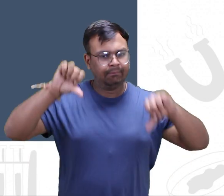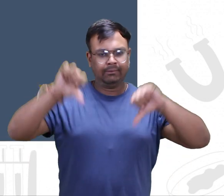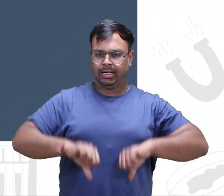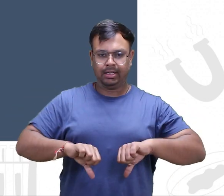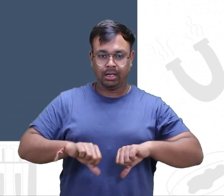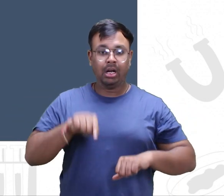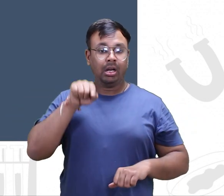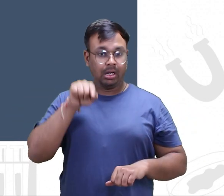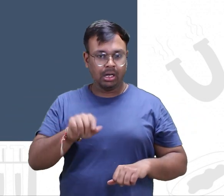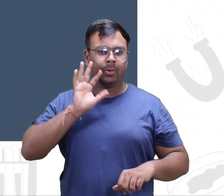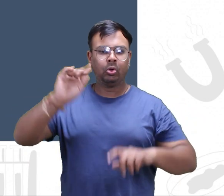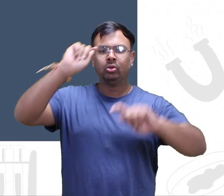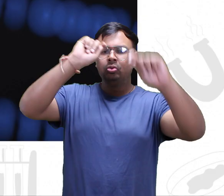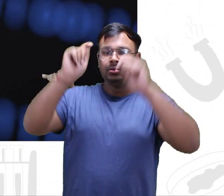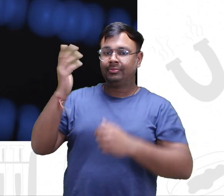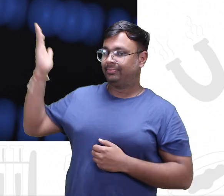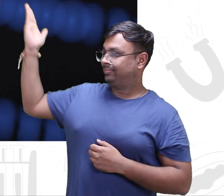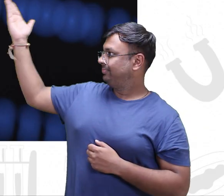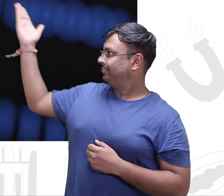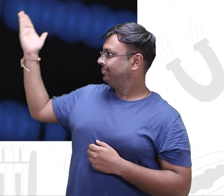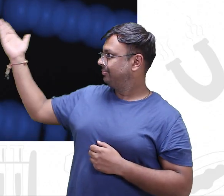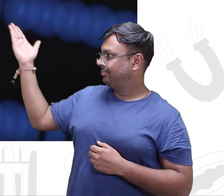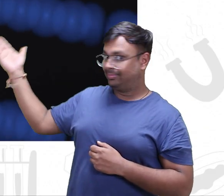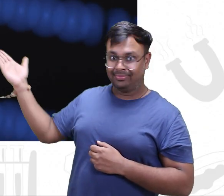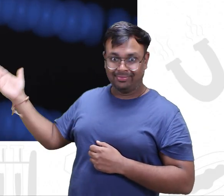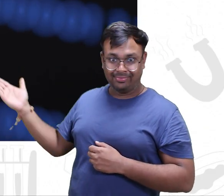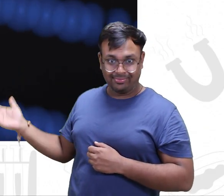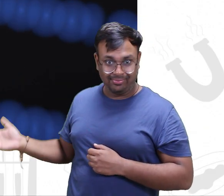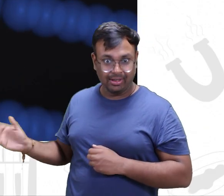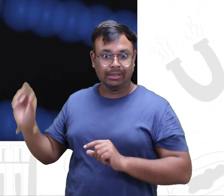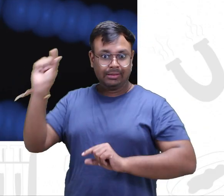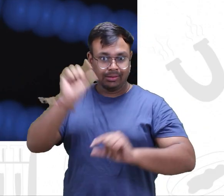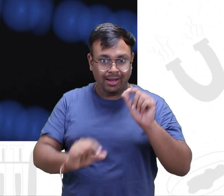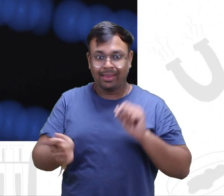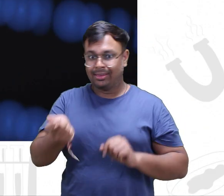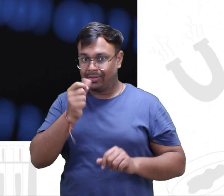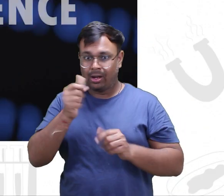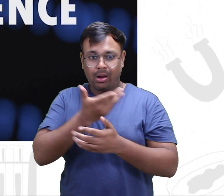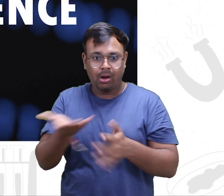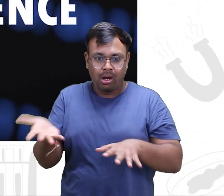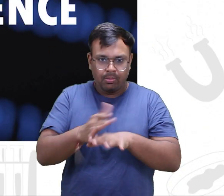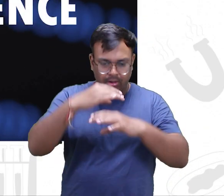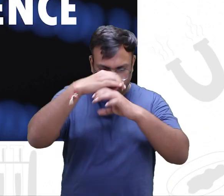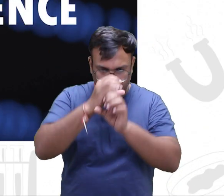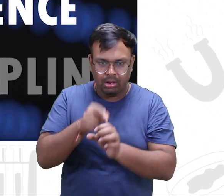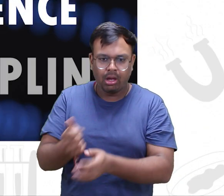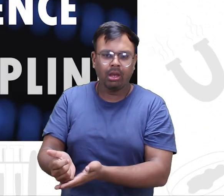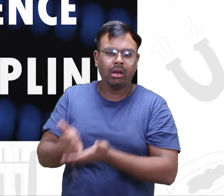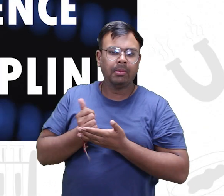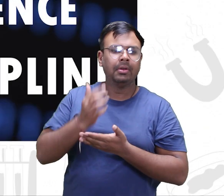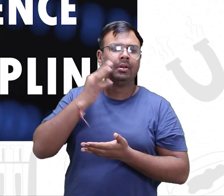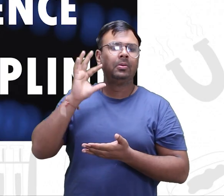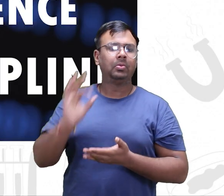our naked eyes. It plays a very important role in chemistry, medicine, material science, and